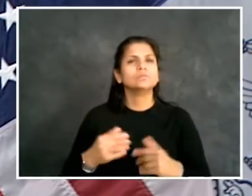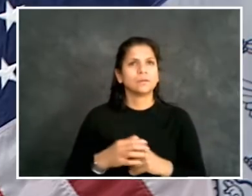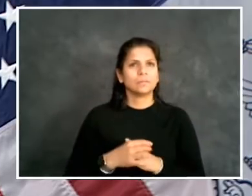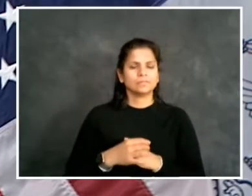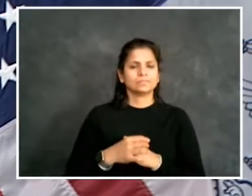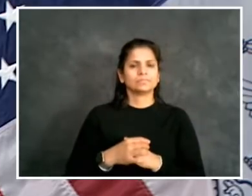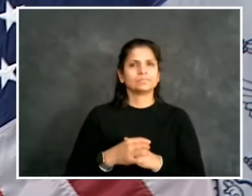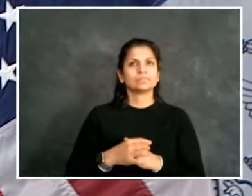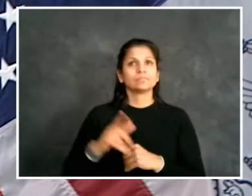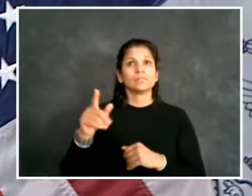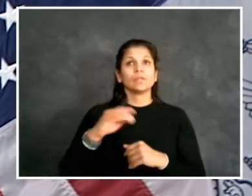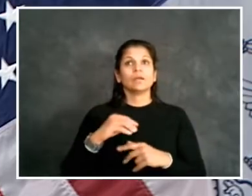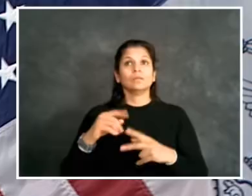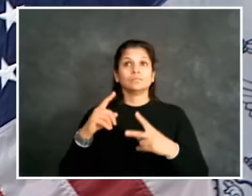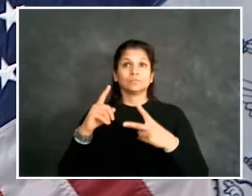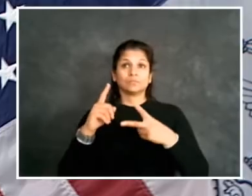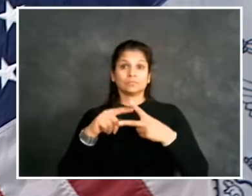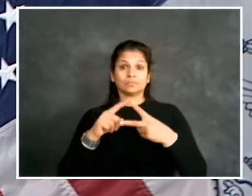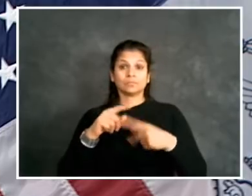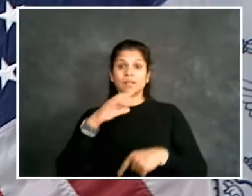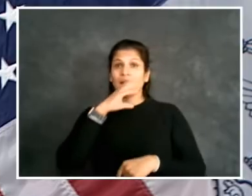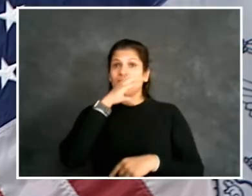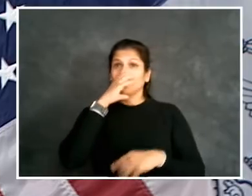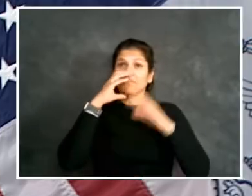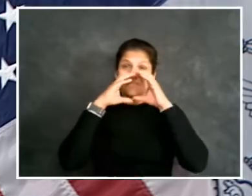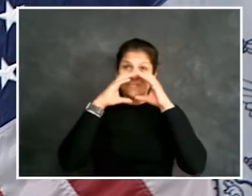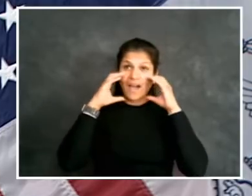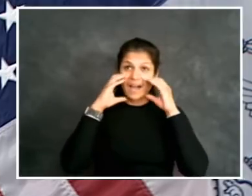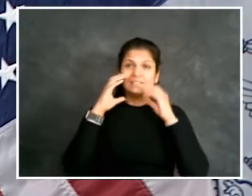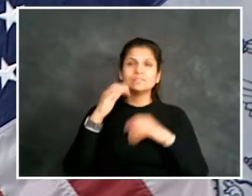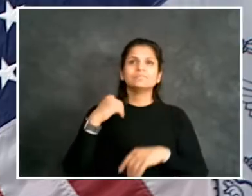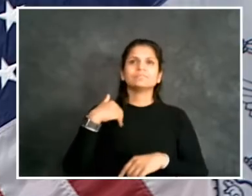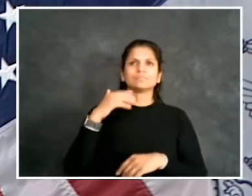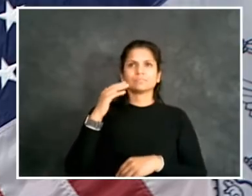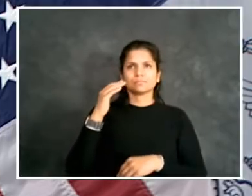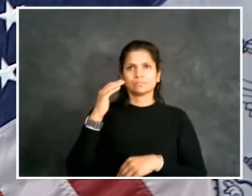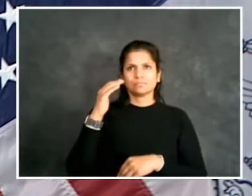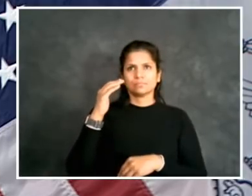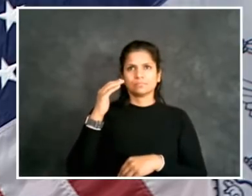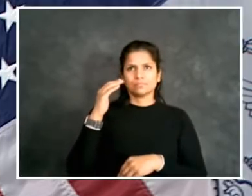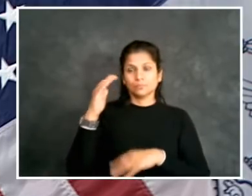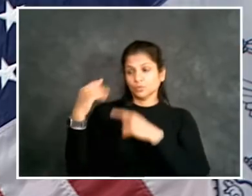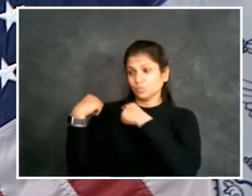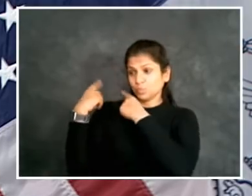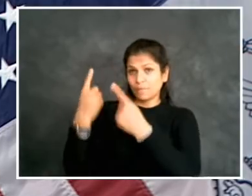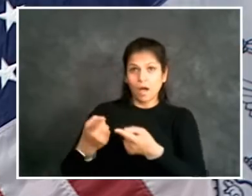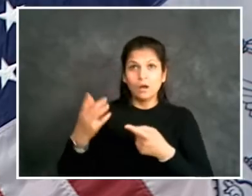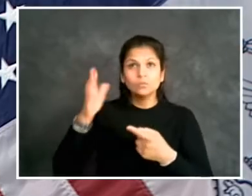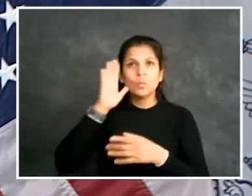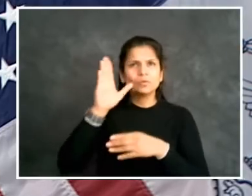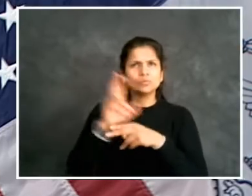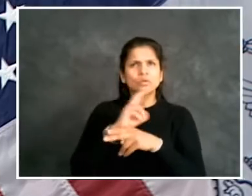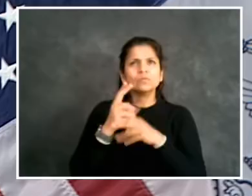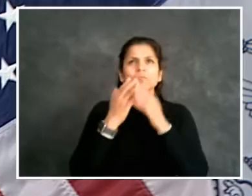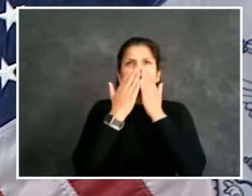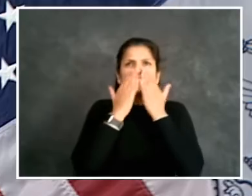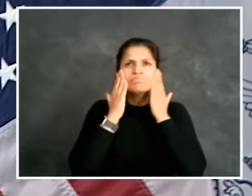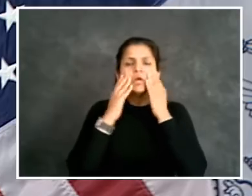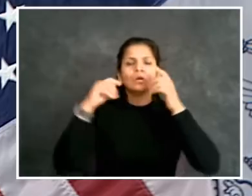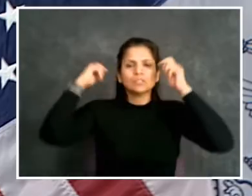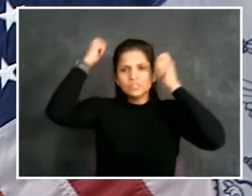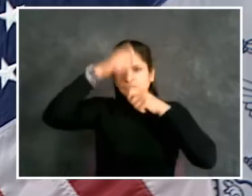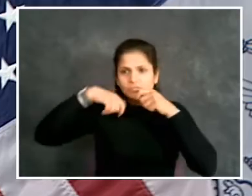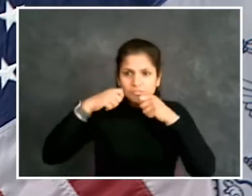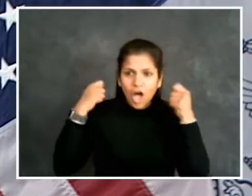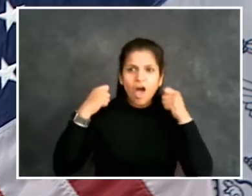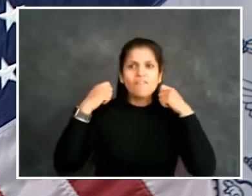used bandanas in some cases, and those the type of masks that are not